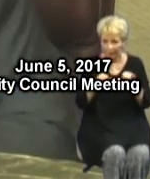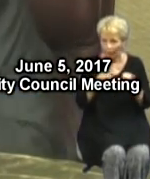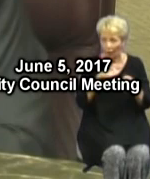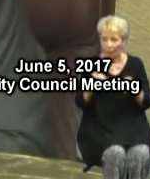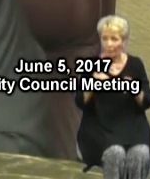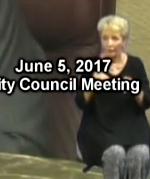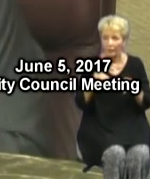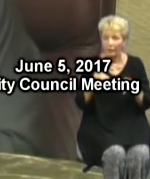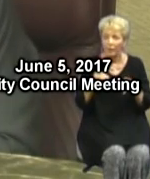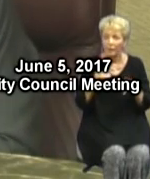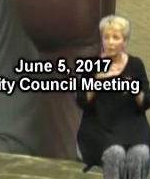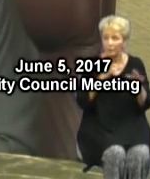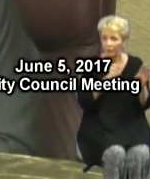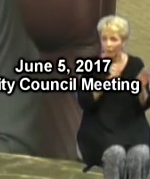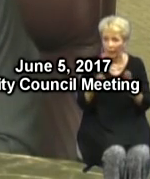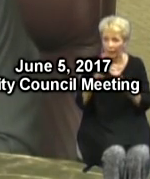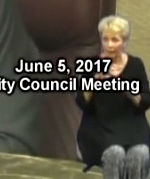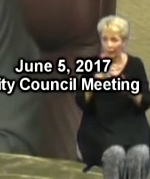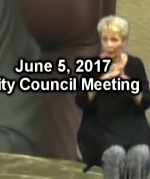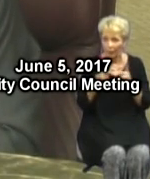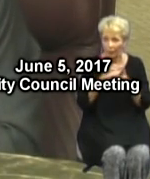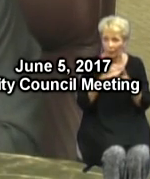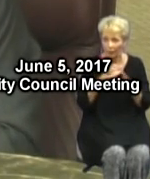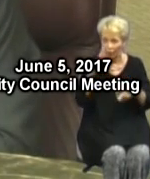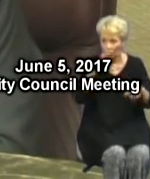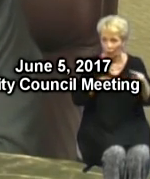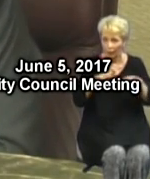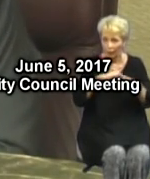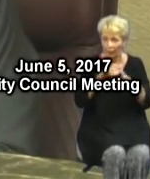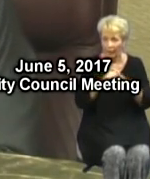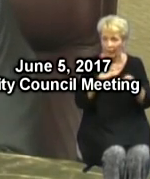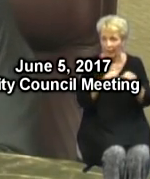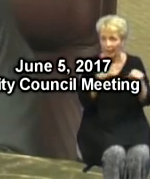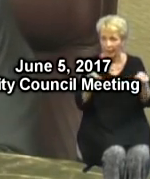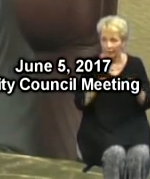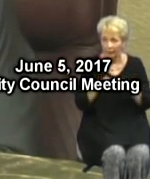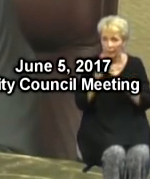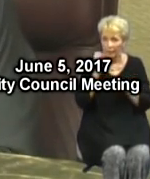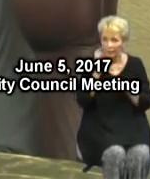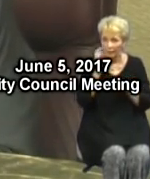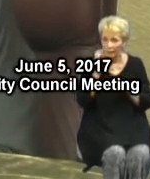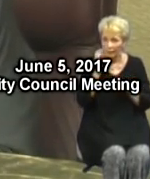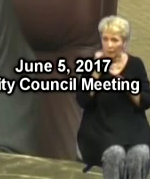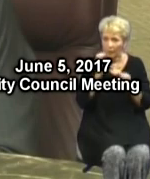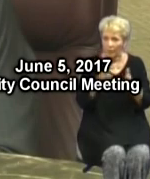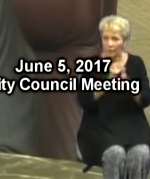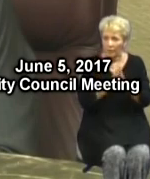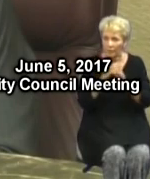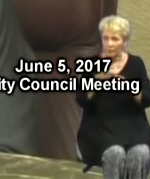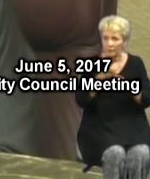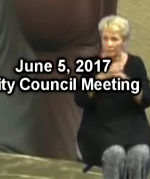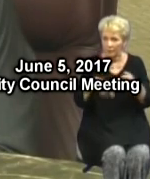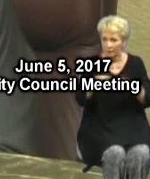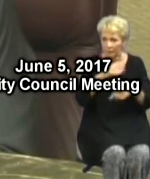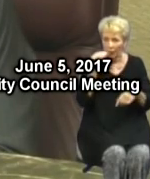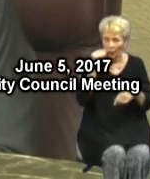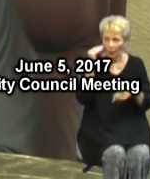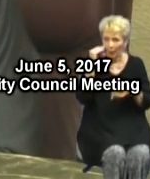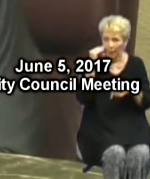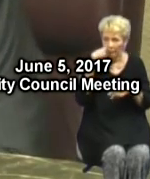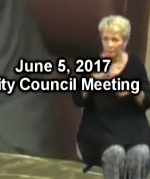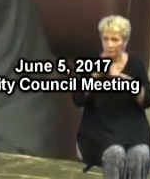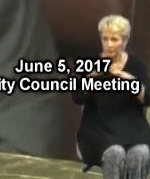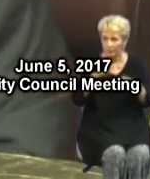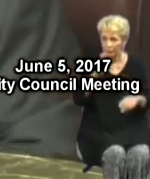planning department, they have looked at this area, and there were requests from some of the residents, especially on